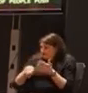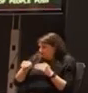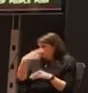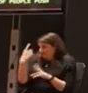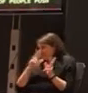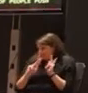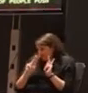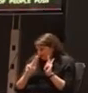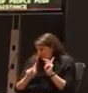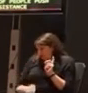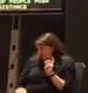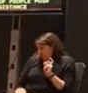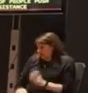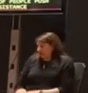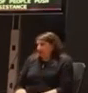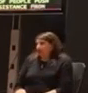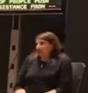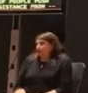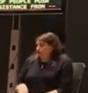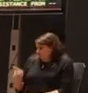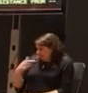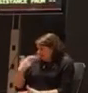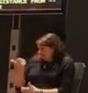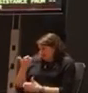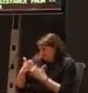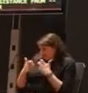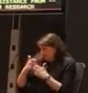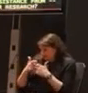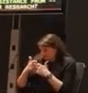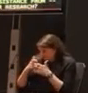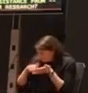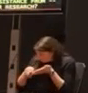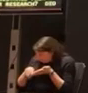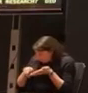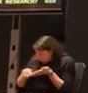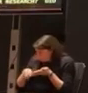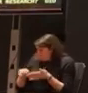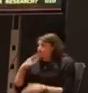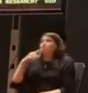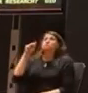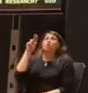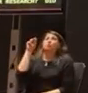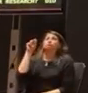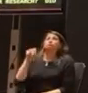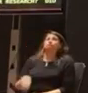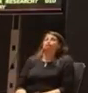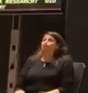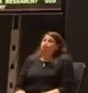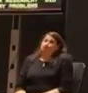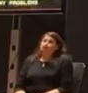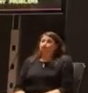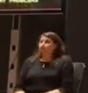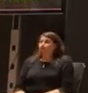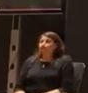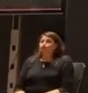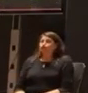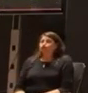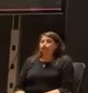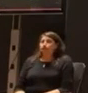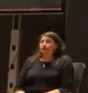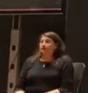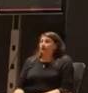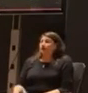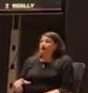towards your research? Did you have any problems digging? No, I really haven't.